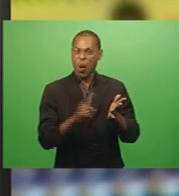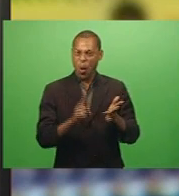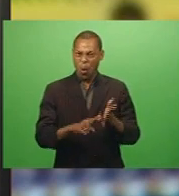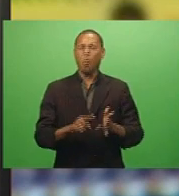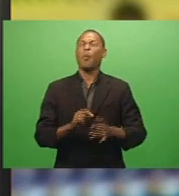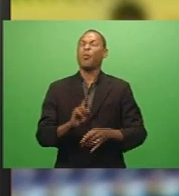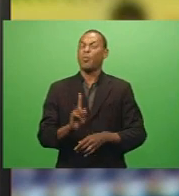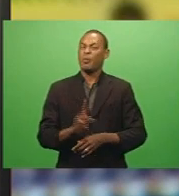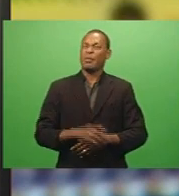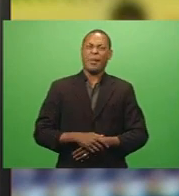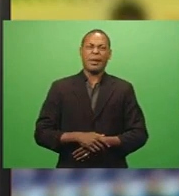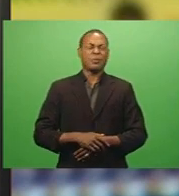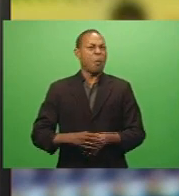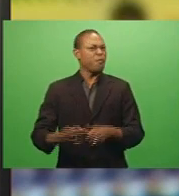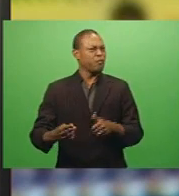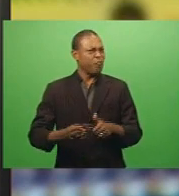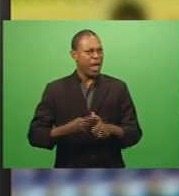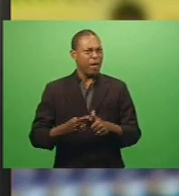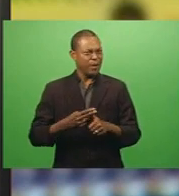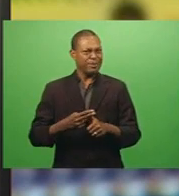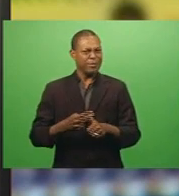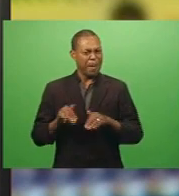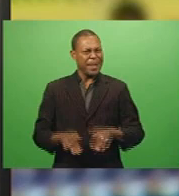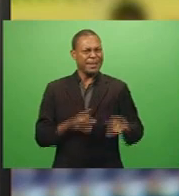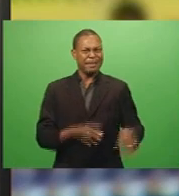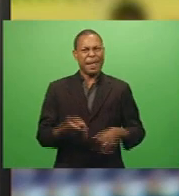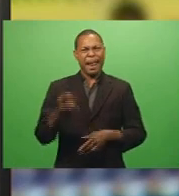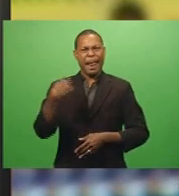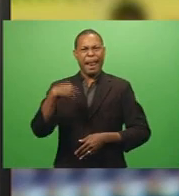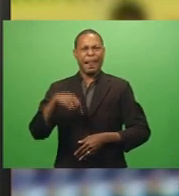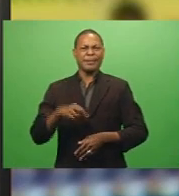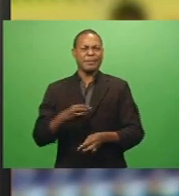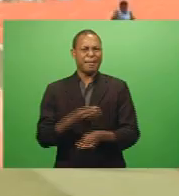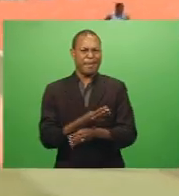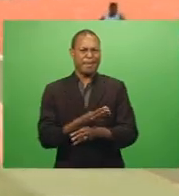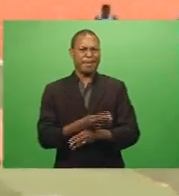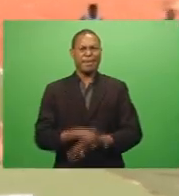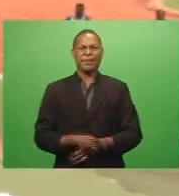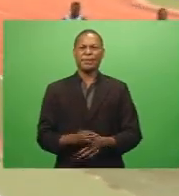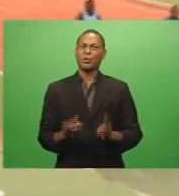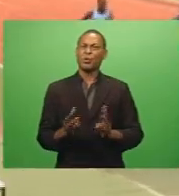after dominating the Triple N zone last month. Caroline Tavi reports.